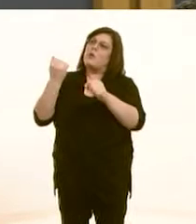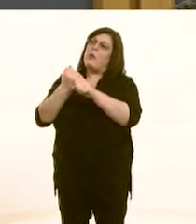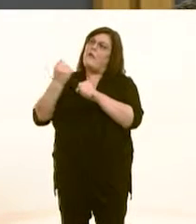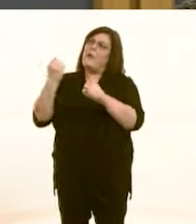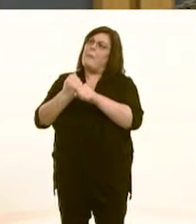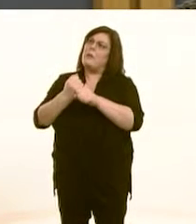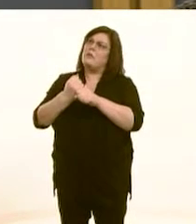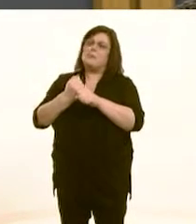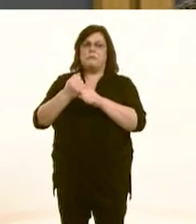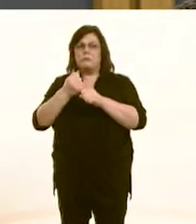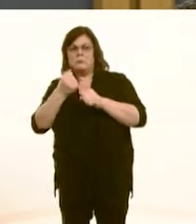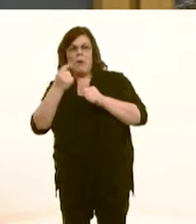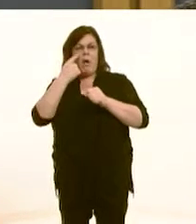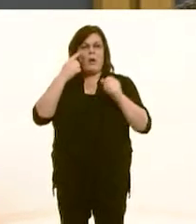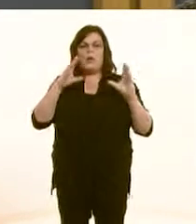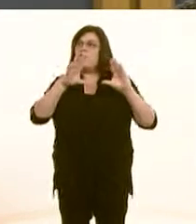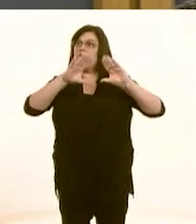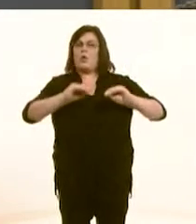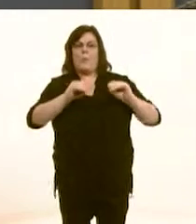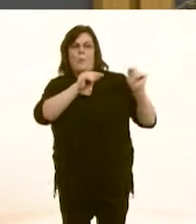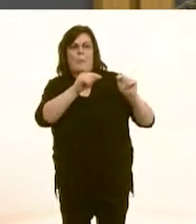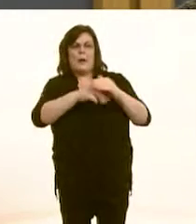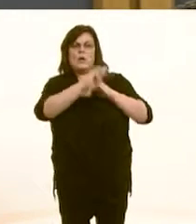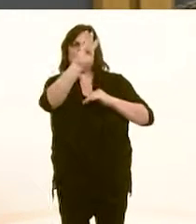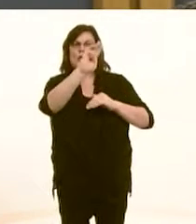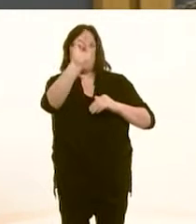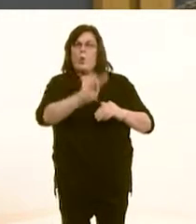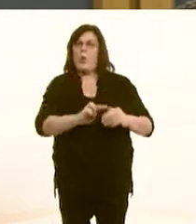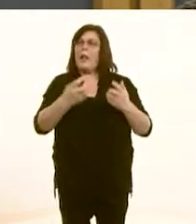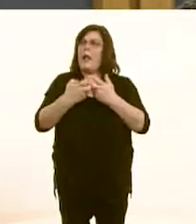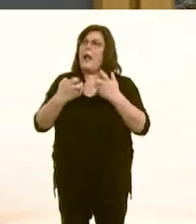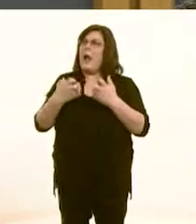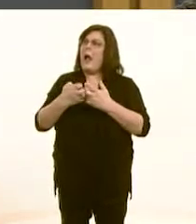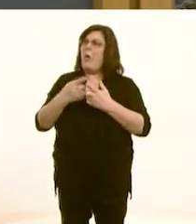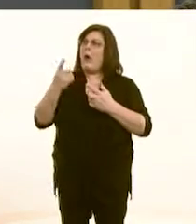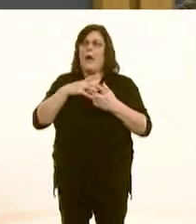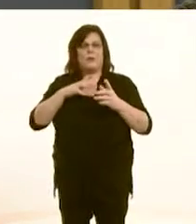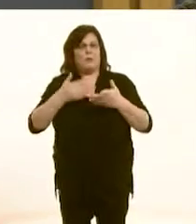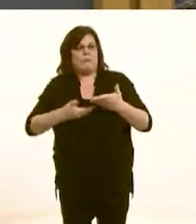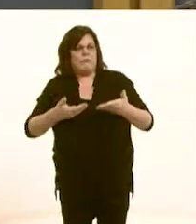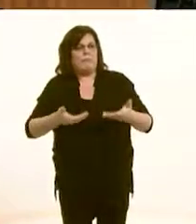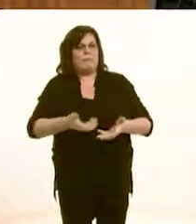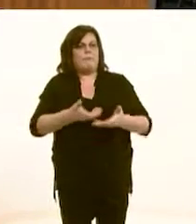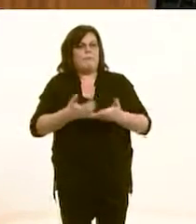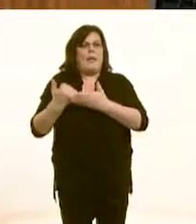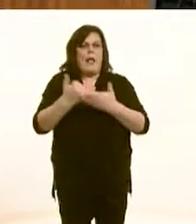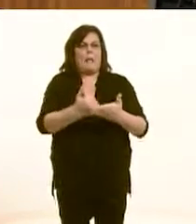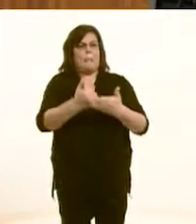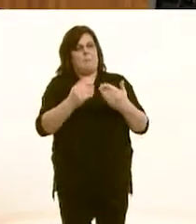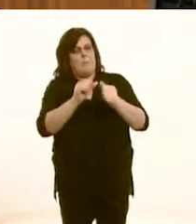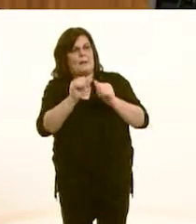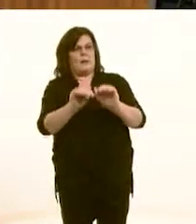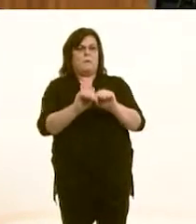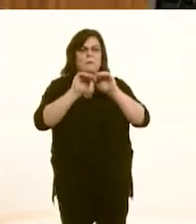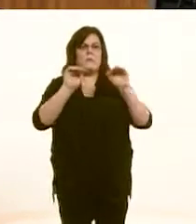tackle bullying in schools since Estin report to promote greater equality in educational attainment? Well, we have, of course,